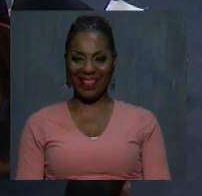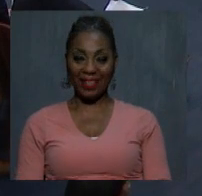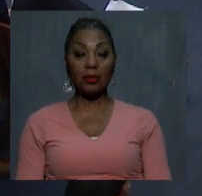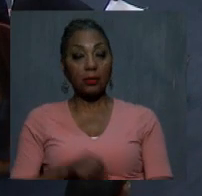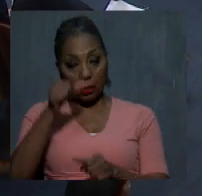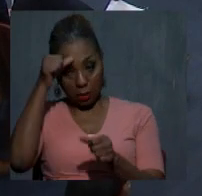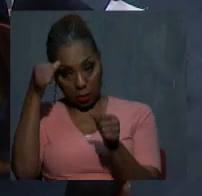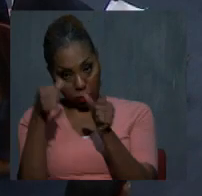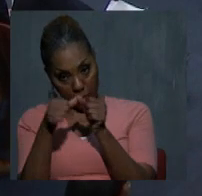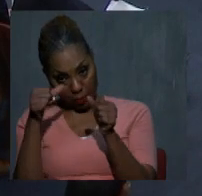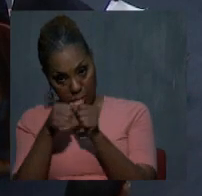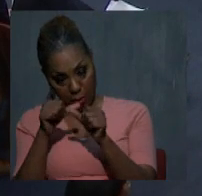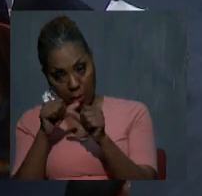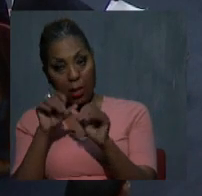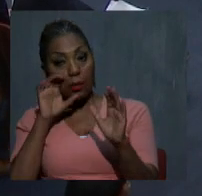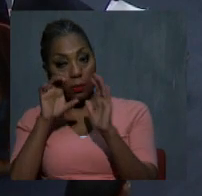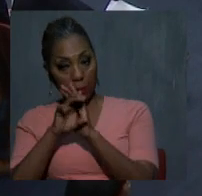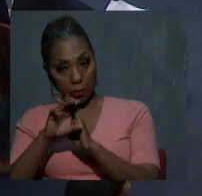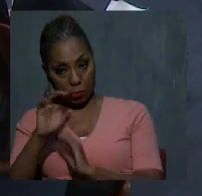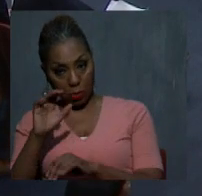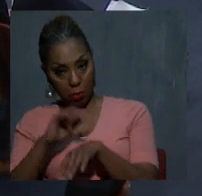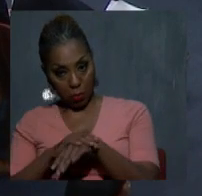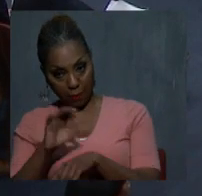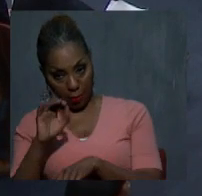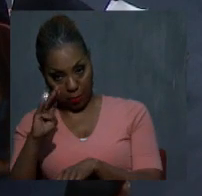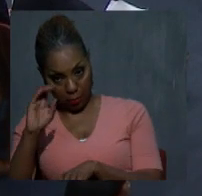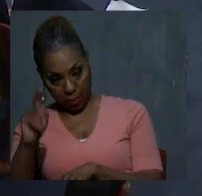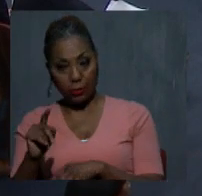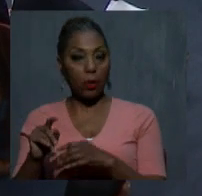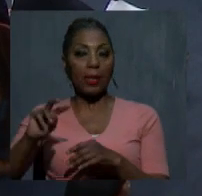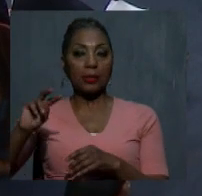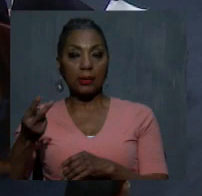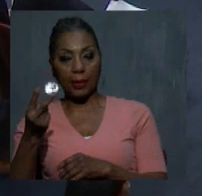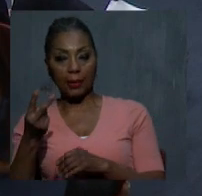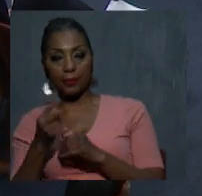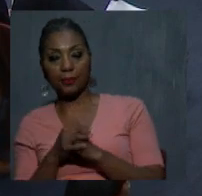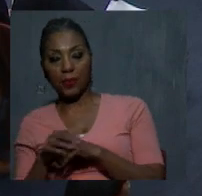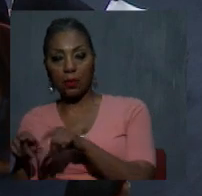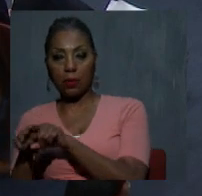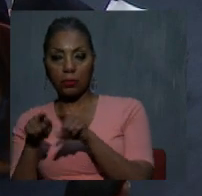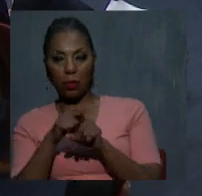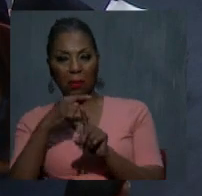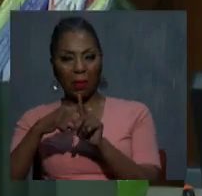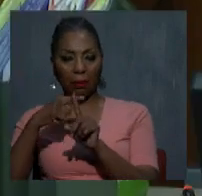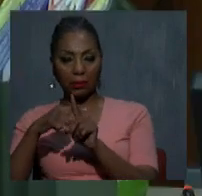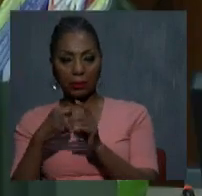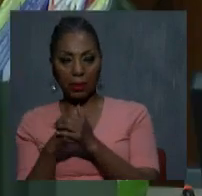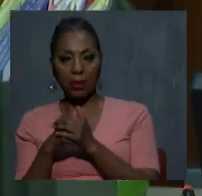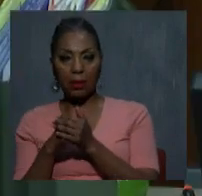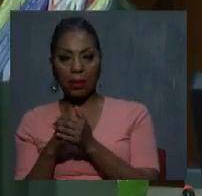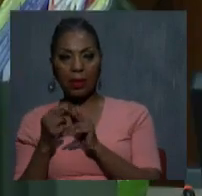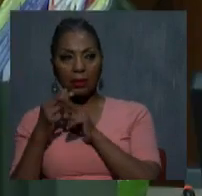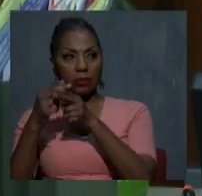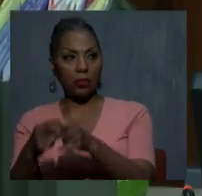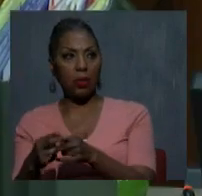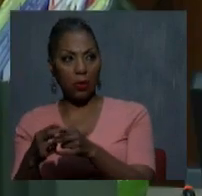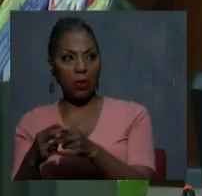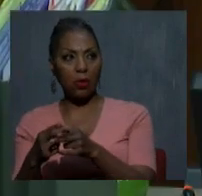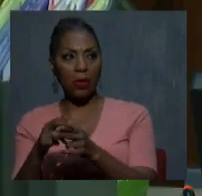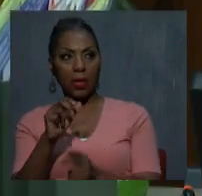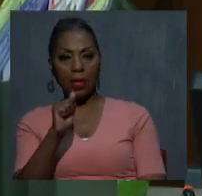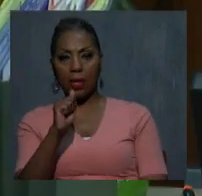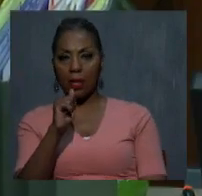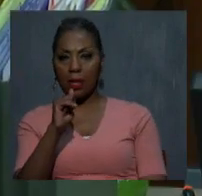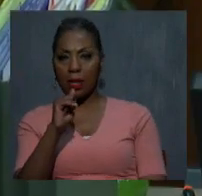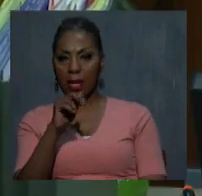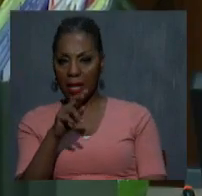just remember the picture on Facebook. Now, the second thing is that there's a thing called Airbnb right now